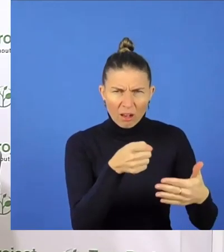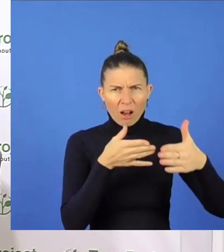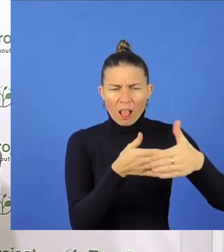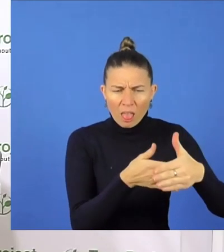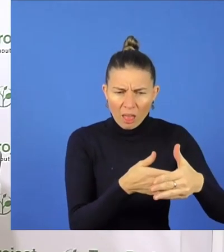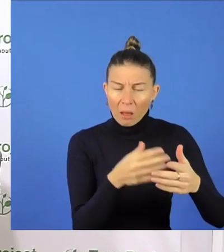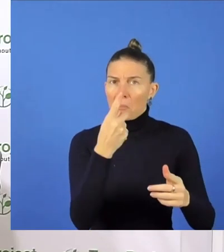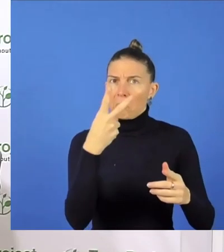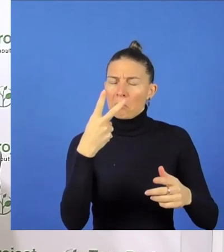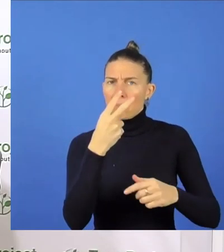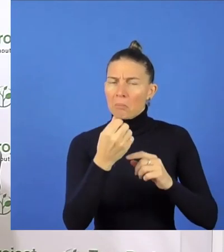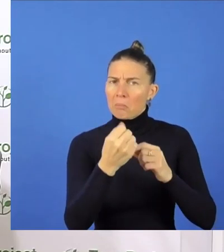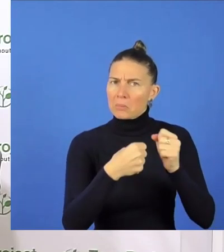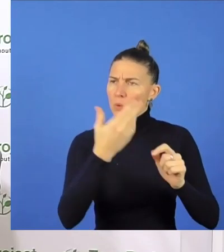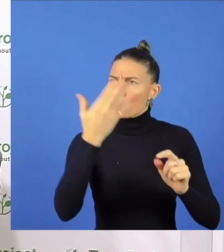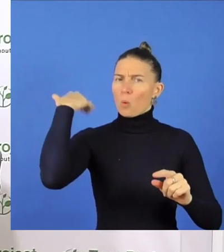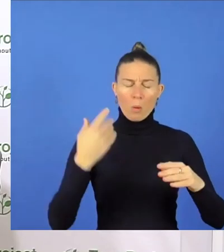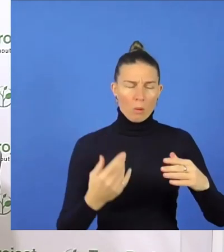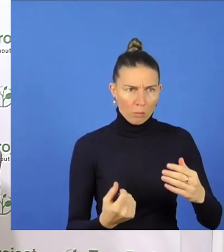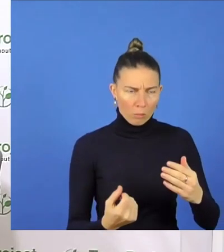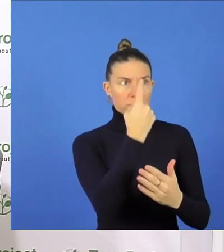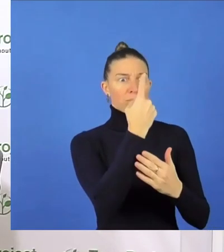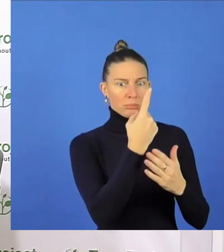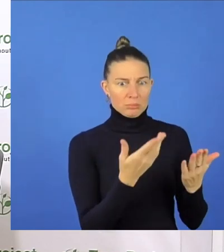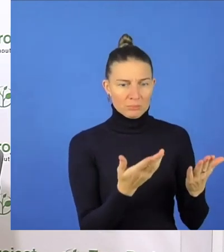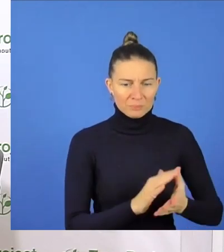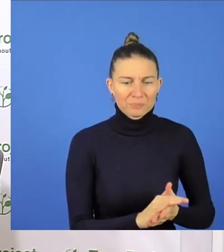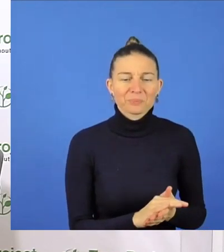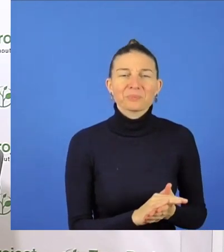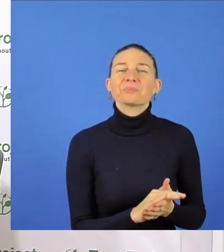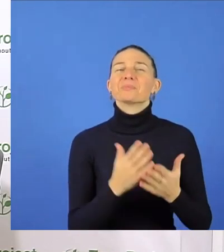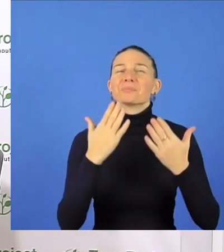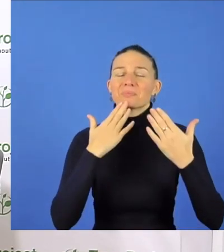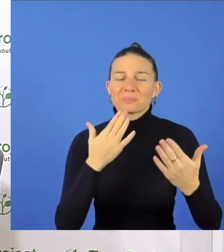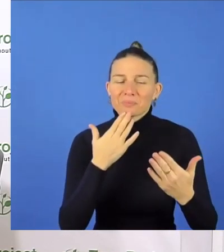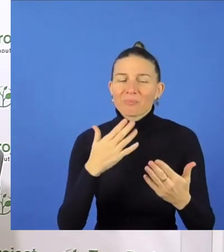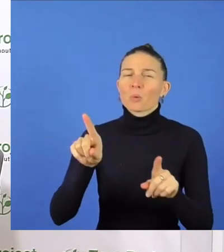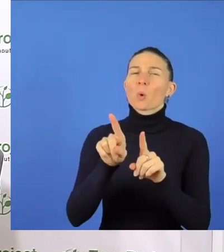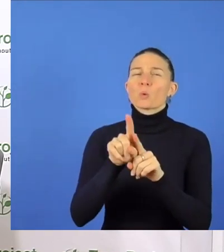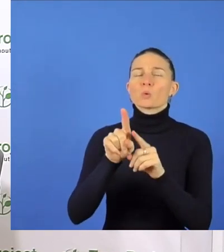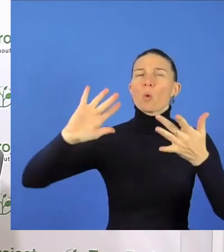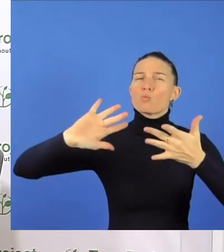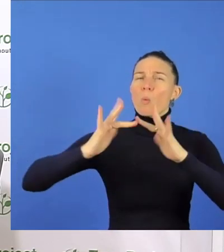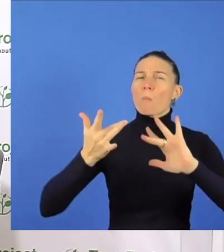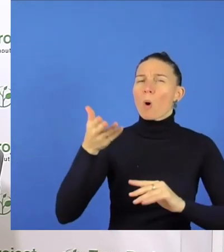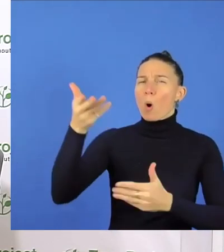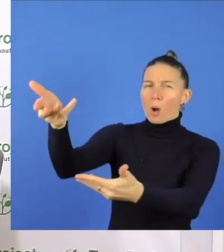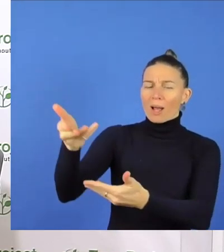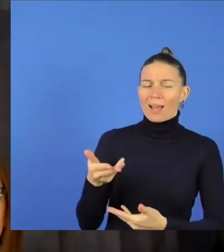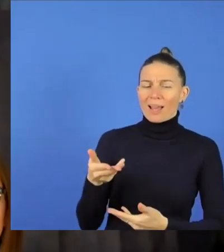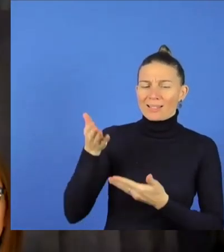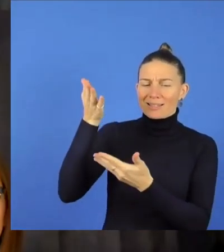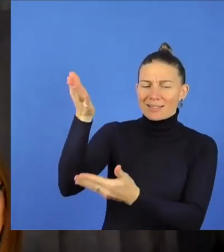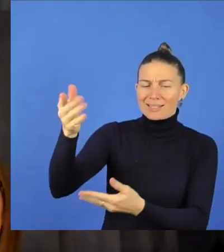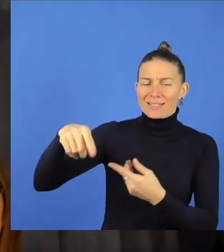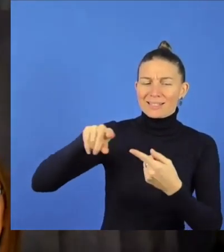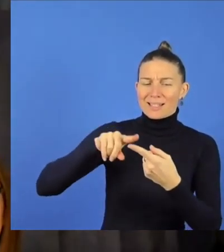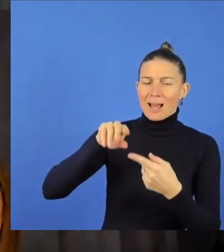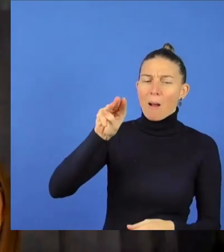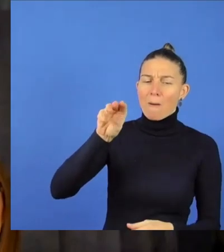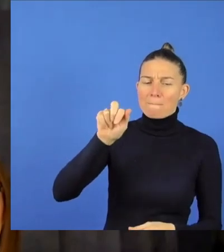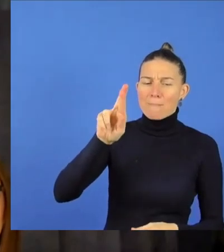also to welcome our remote guests, Marina and Thomas, hi. And we know you have produced a wonderful video, and why don't